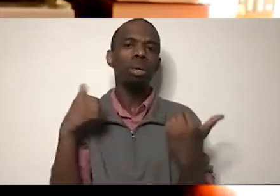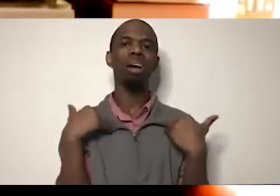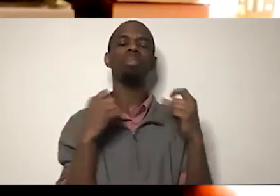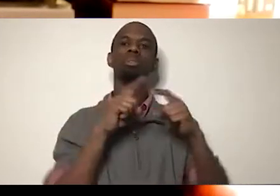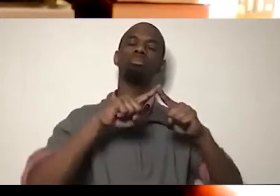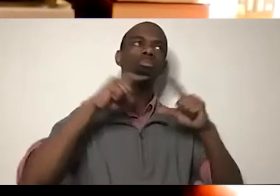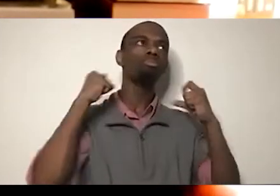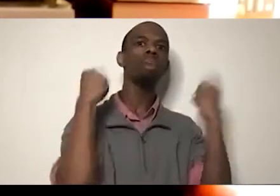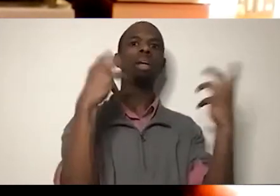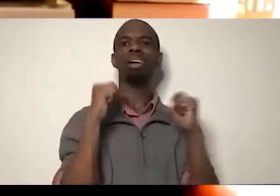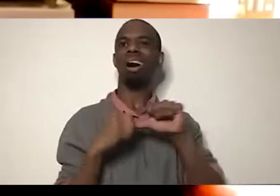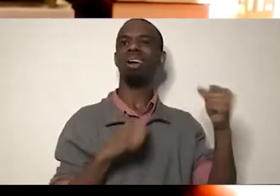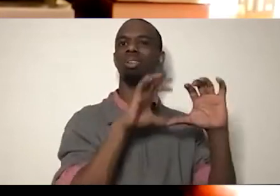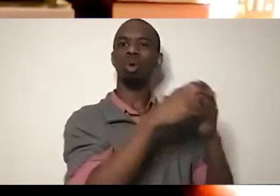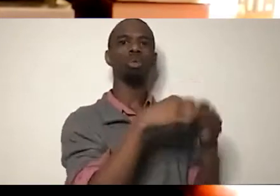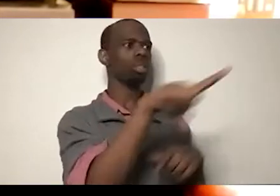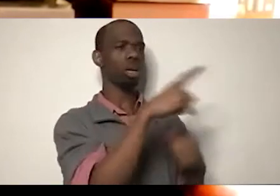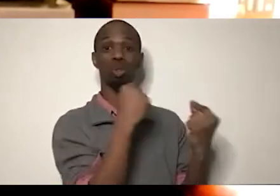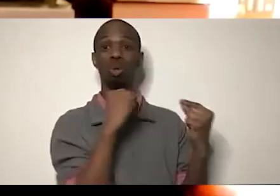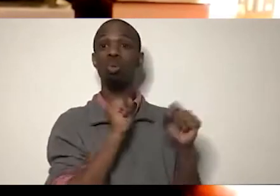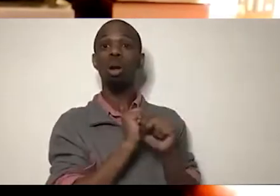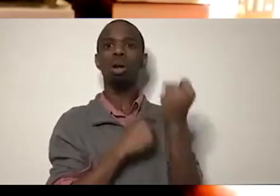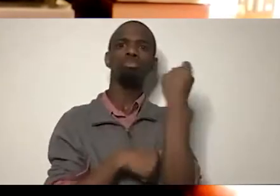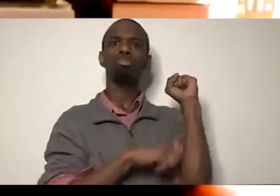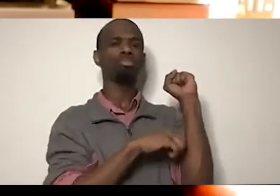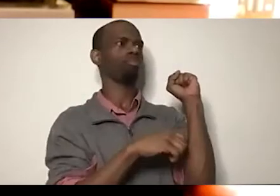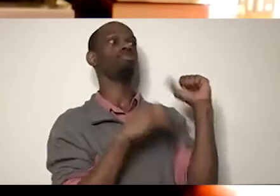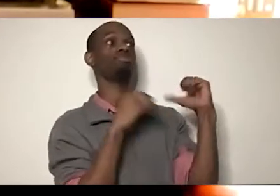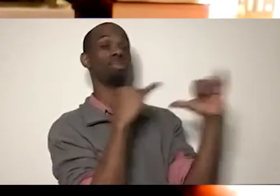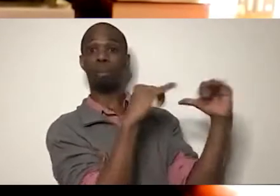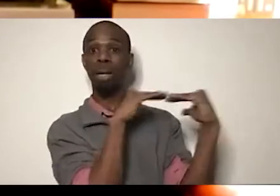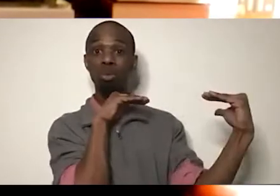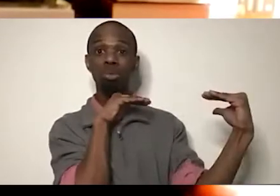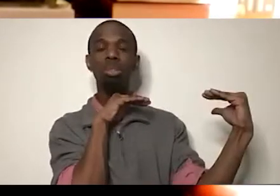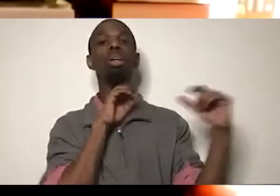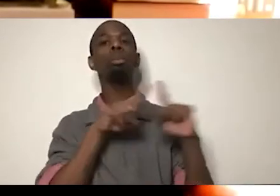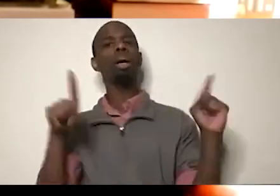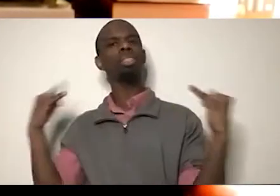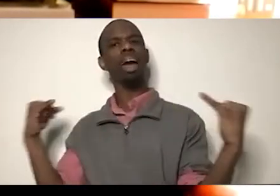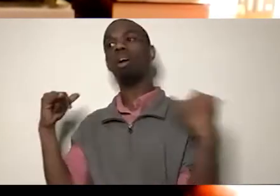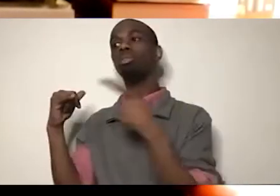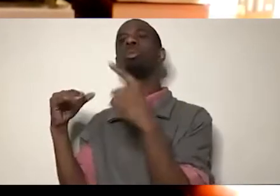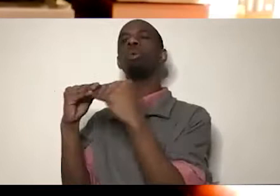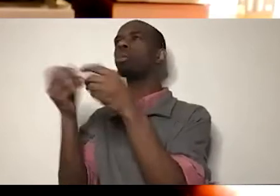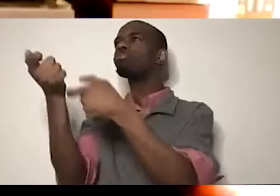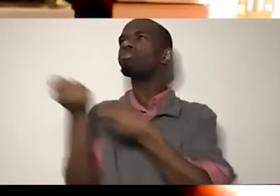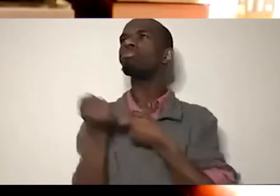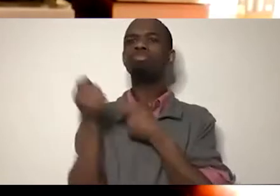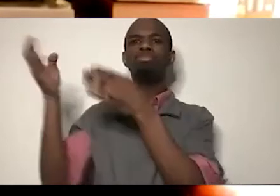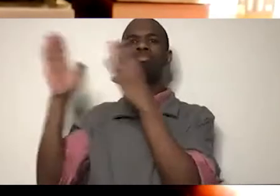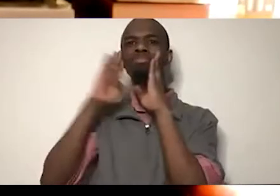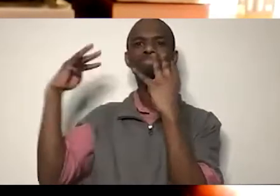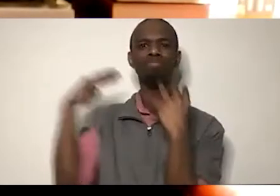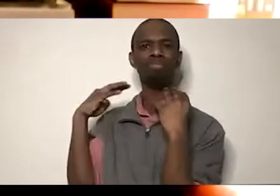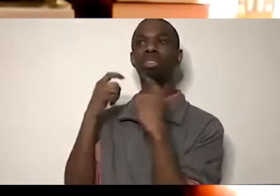in Congress and with our federal agencies. So that's sort of how I've come to this work. Action for me, our